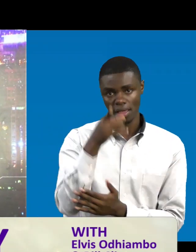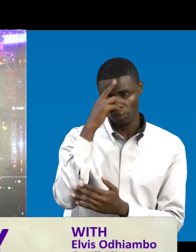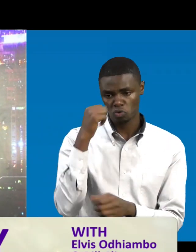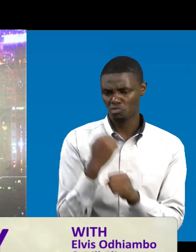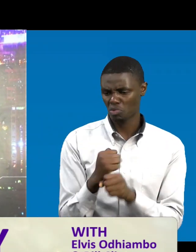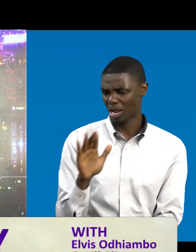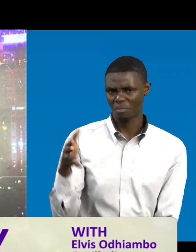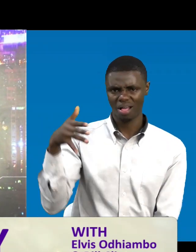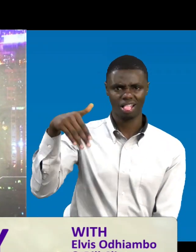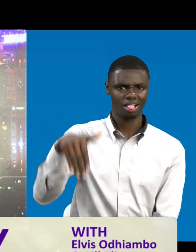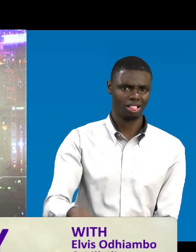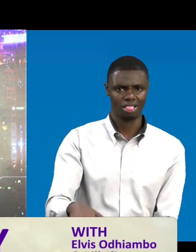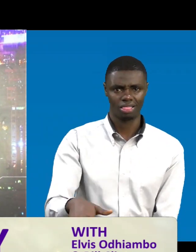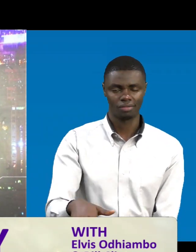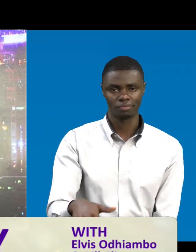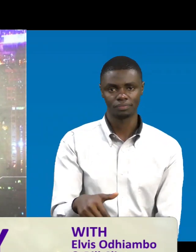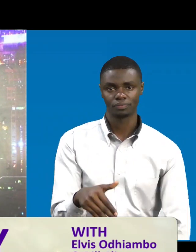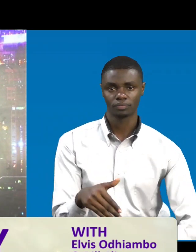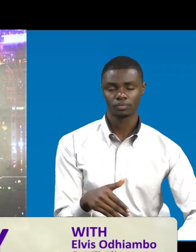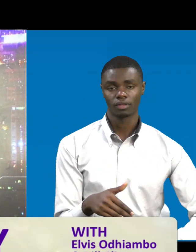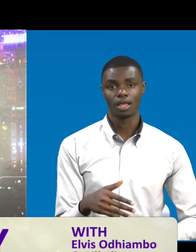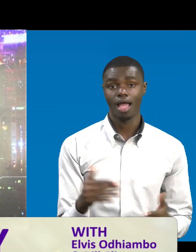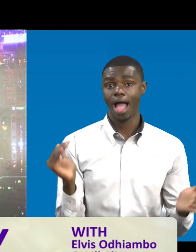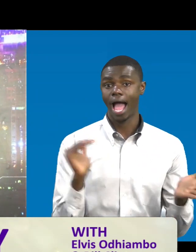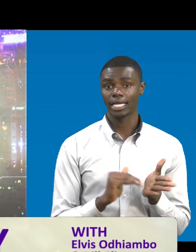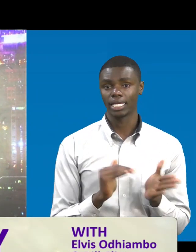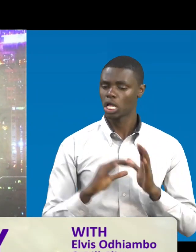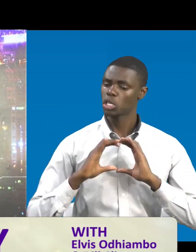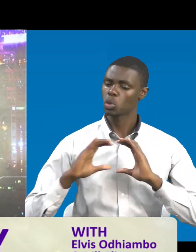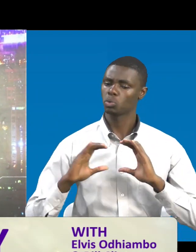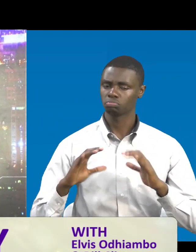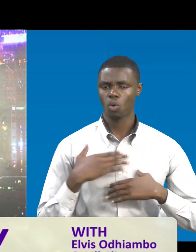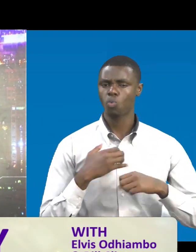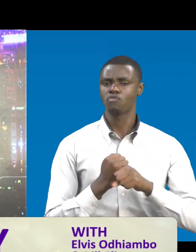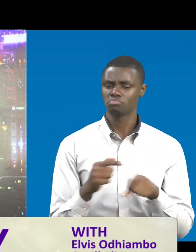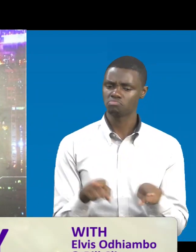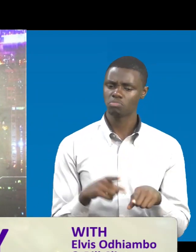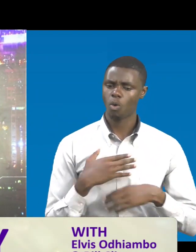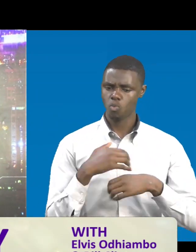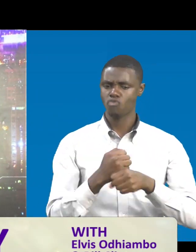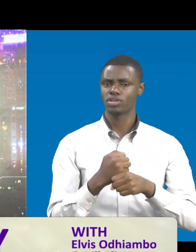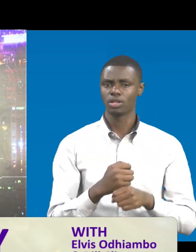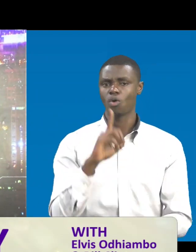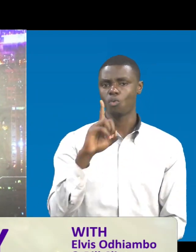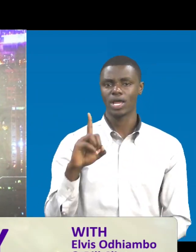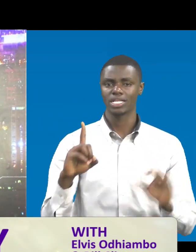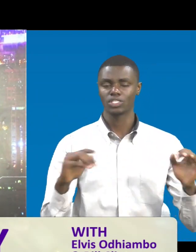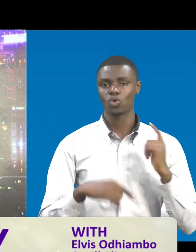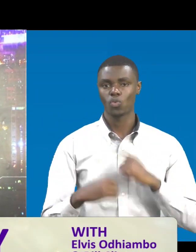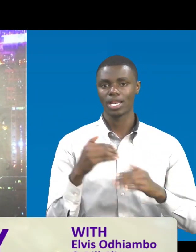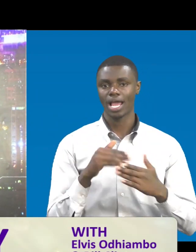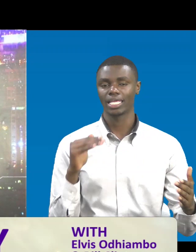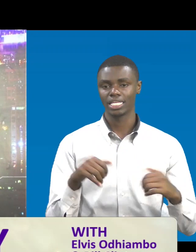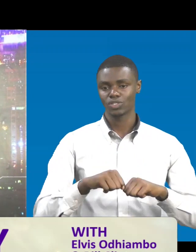that he has had so far. But then again, the coach is very confident, still confident, and the 1-0 win against